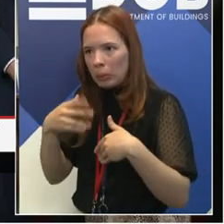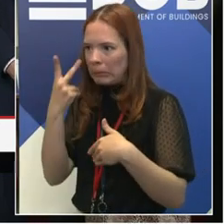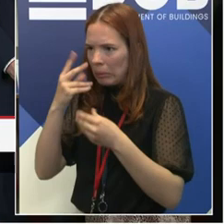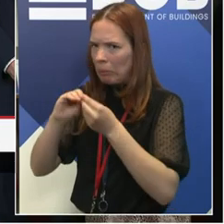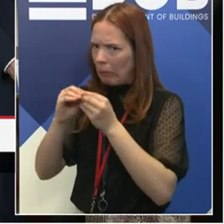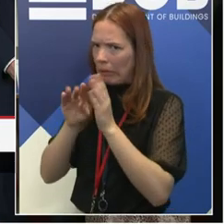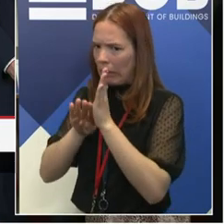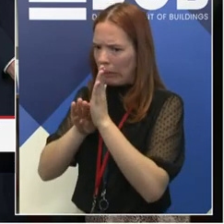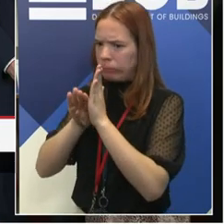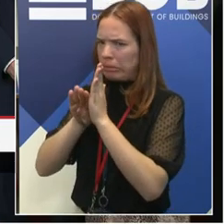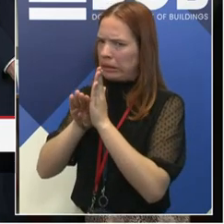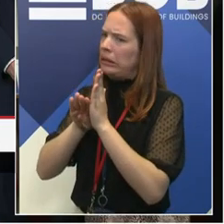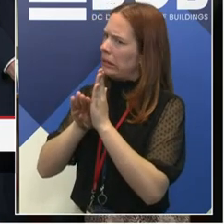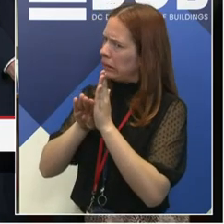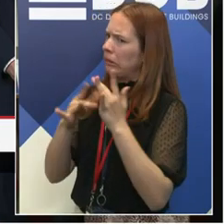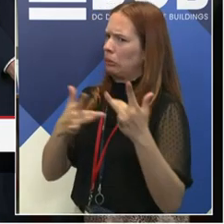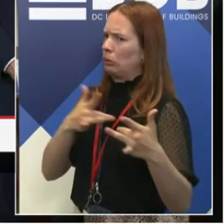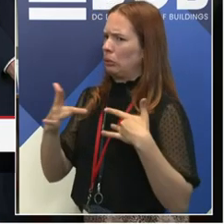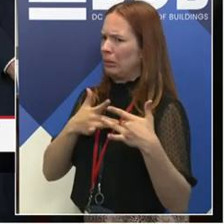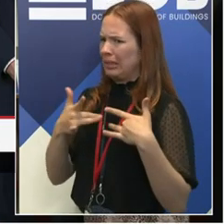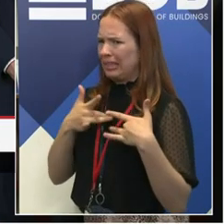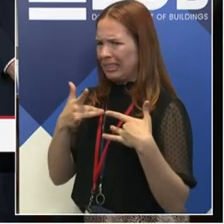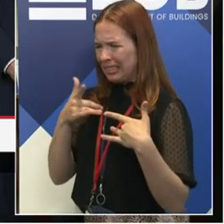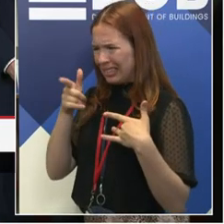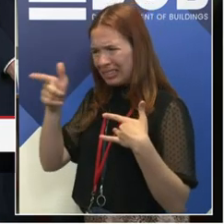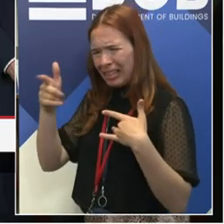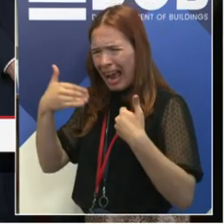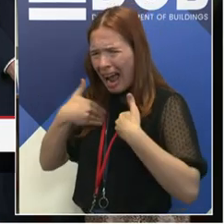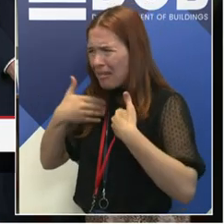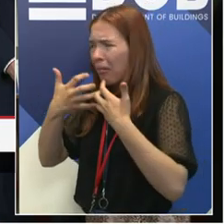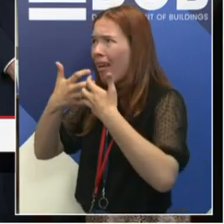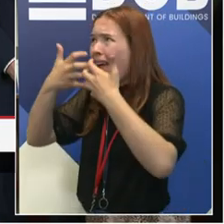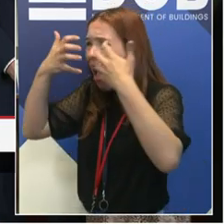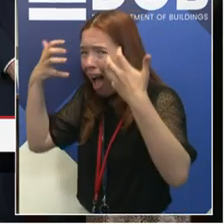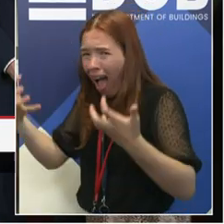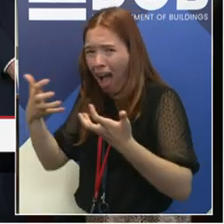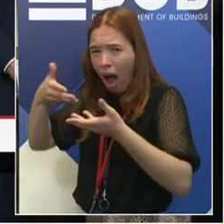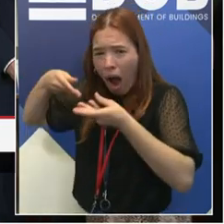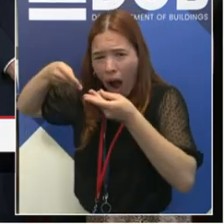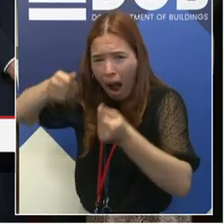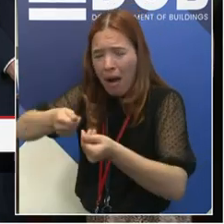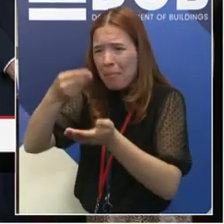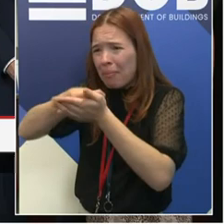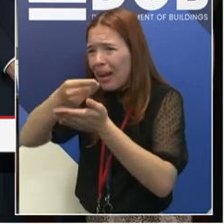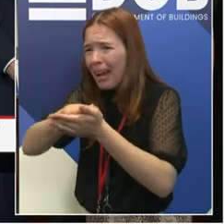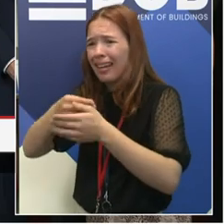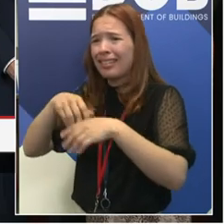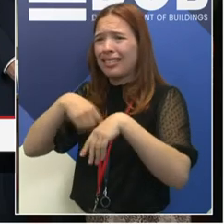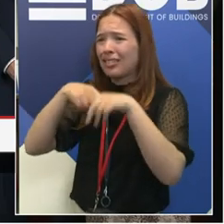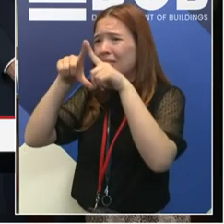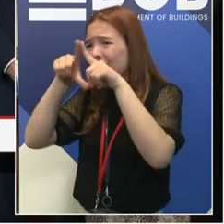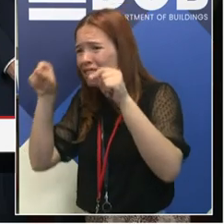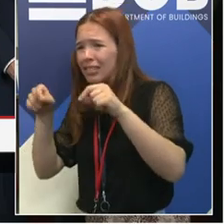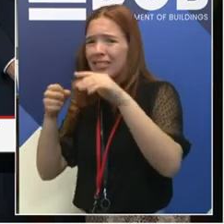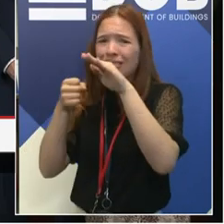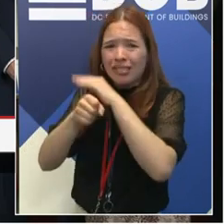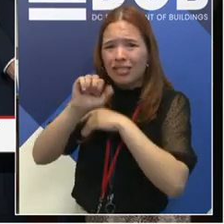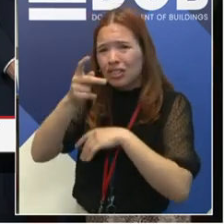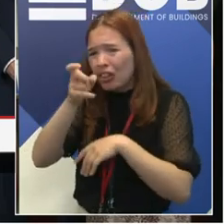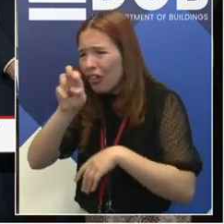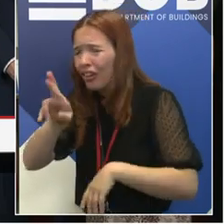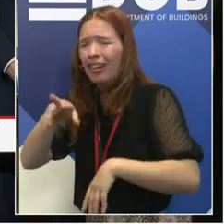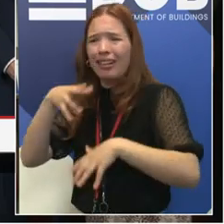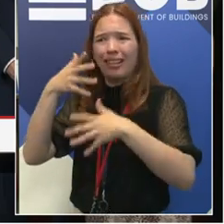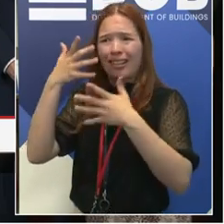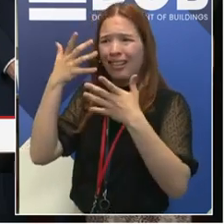thrown so much effort and money at vouchers and family shelters and whatnot, to have these kind of numbers, this kind of a setback after years